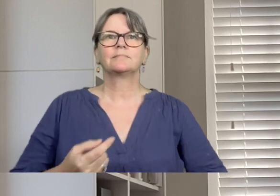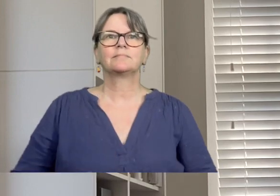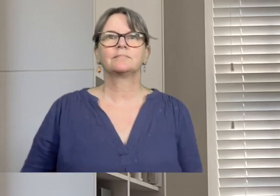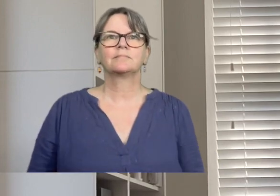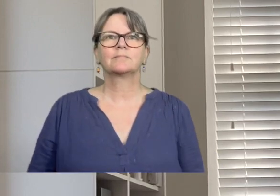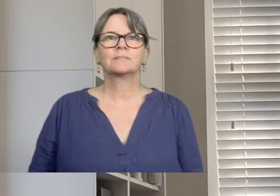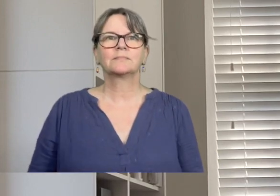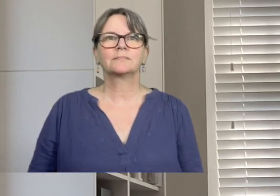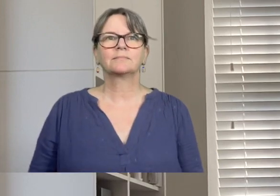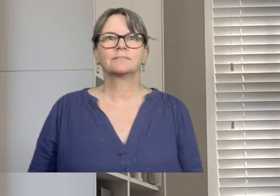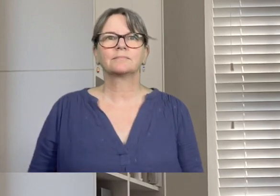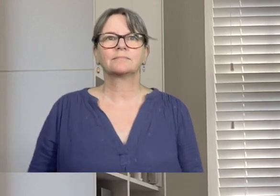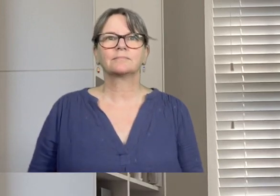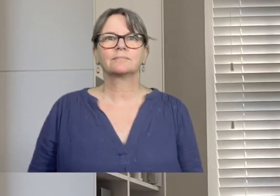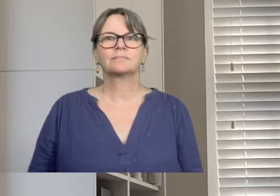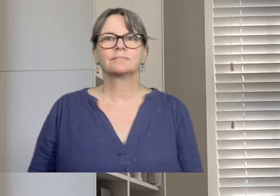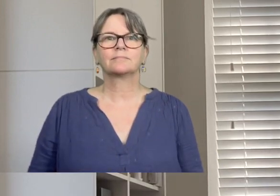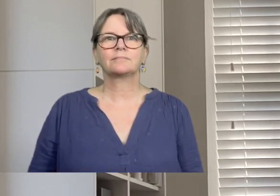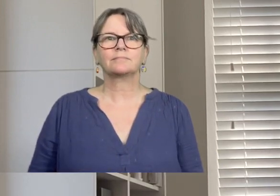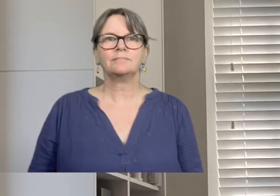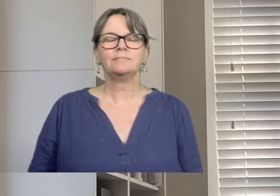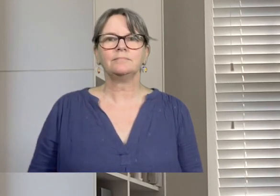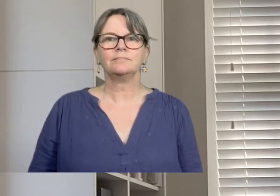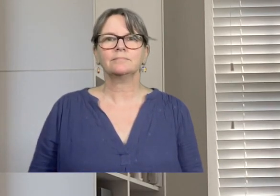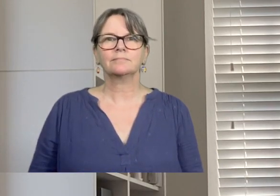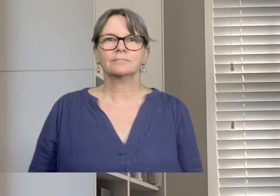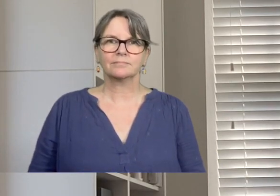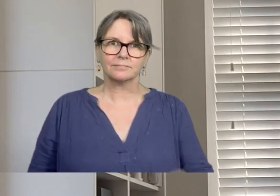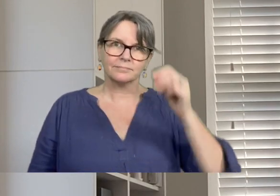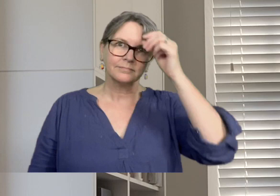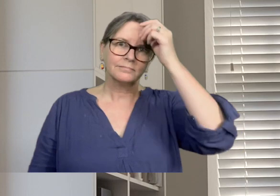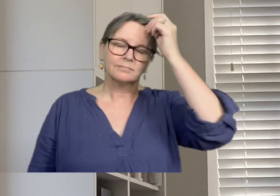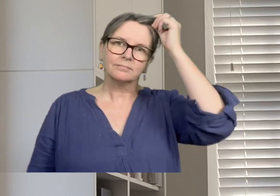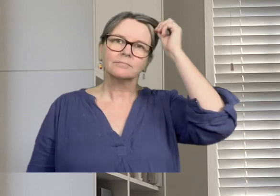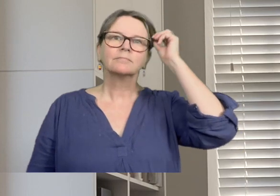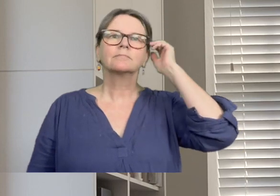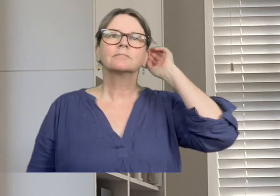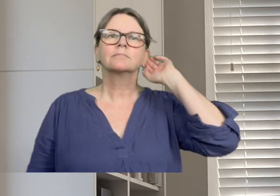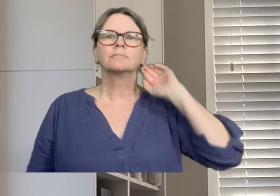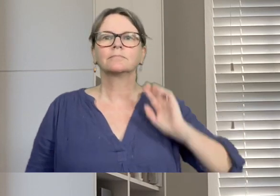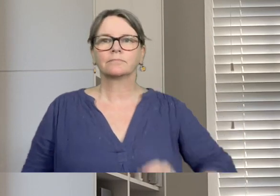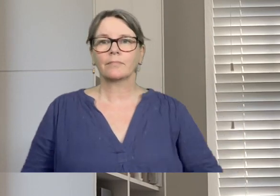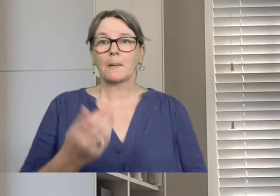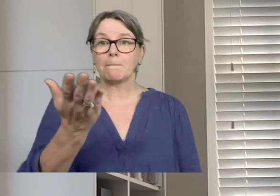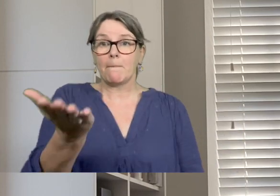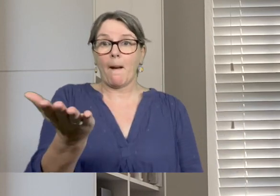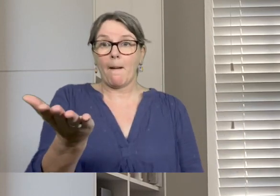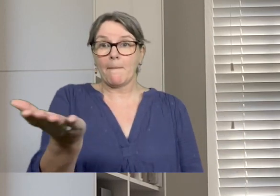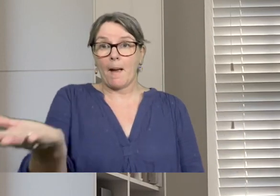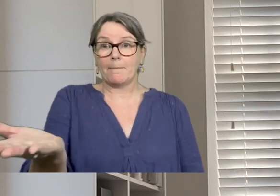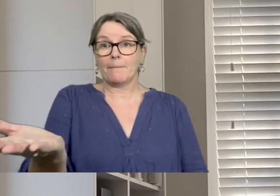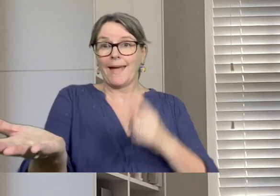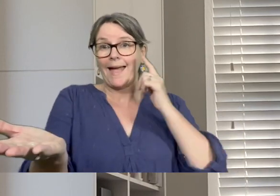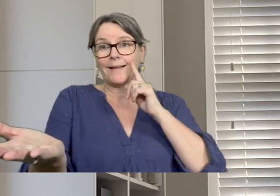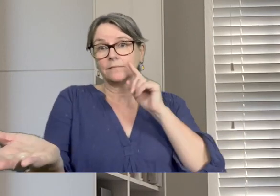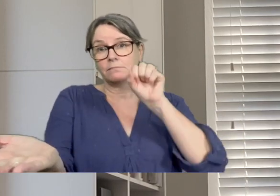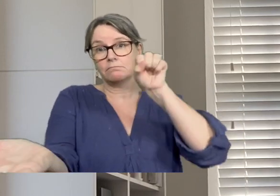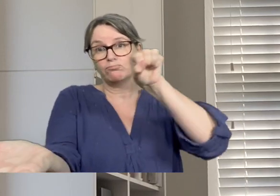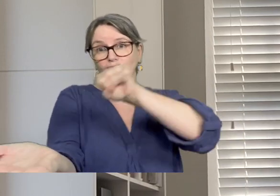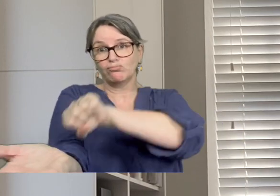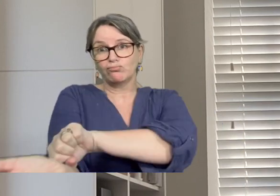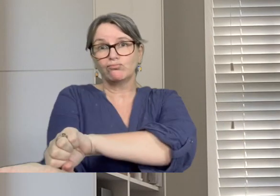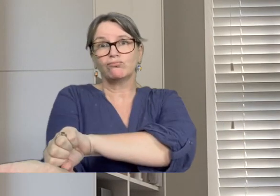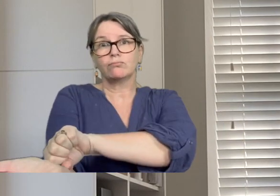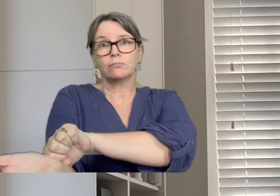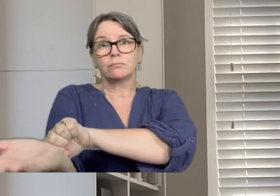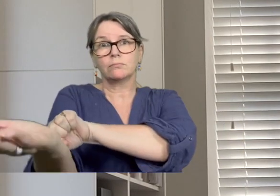So, palm up, head resting on the arm, feet reaching out and away, hand is on the mat supporting, making sure we've got a